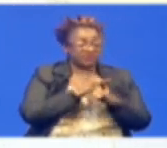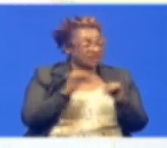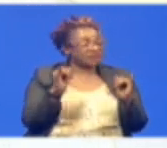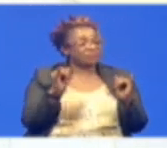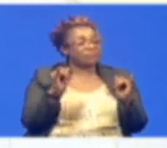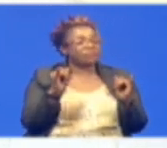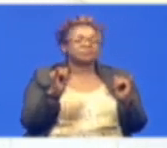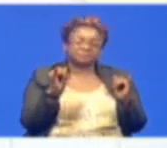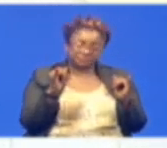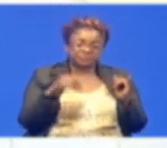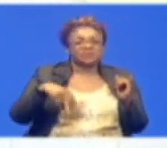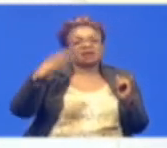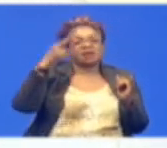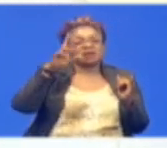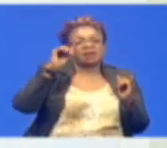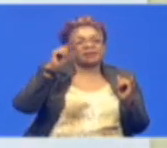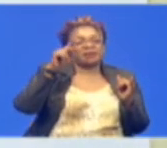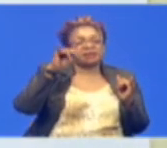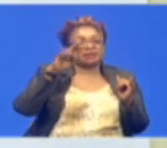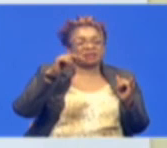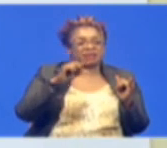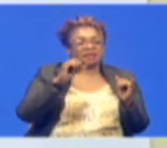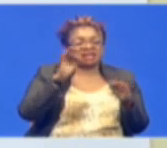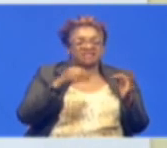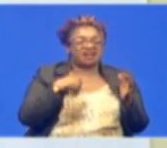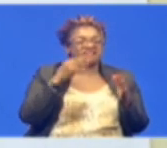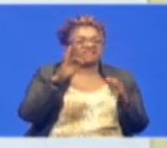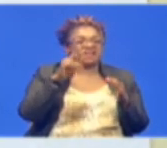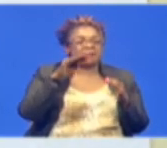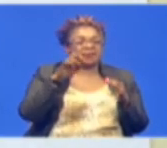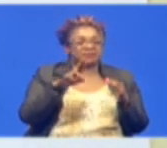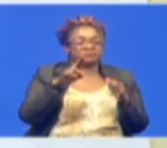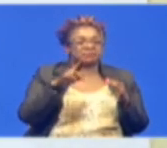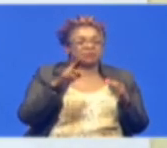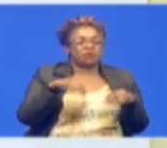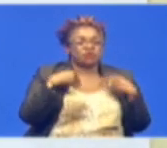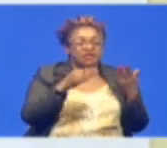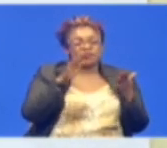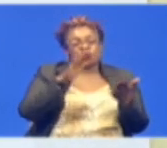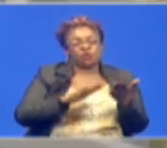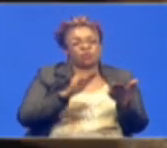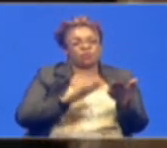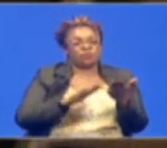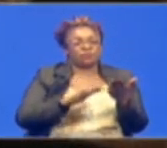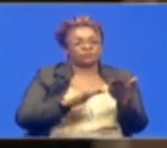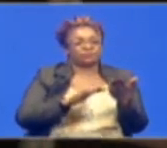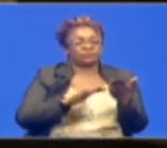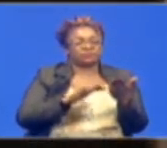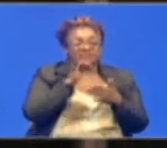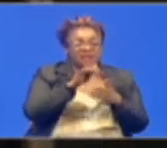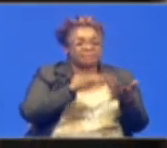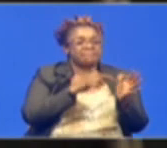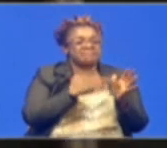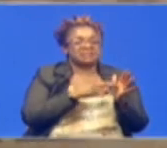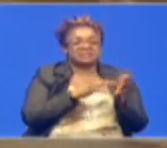you give a high ranking mark. If you find your tea has got fiber, you will give a low ranking mark. That tells you maybe you